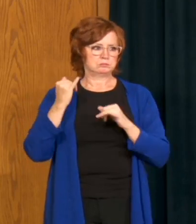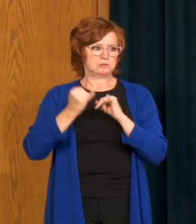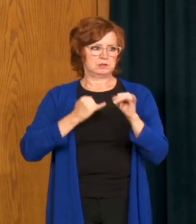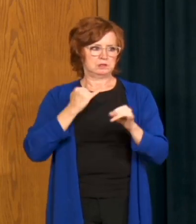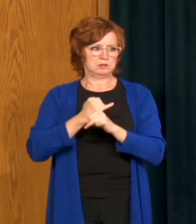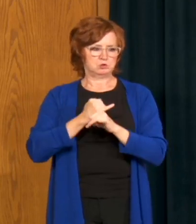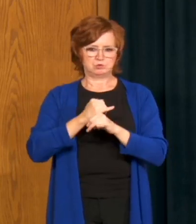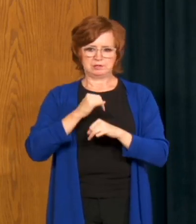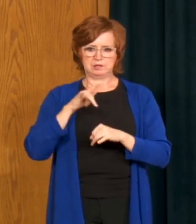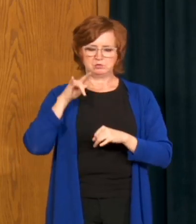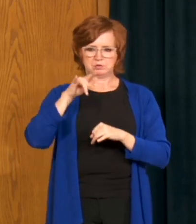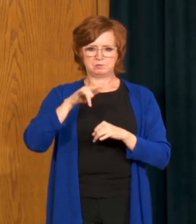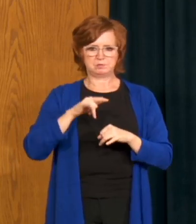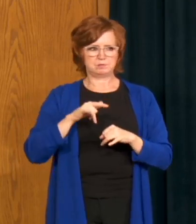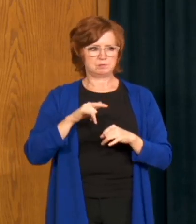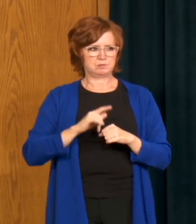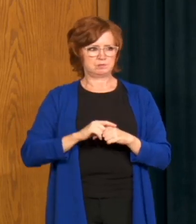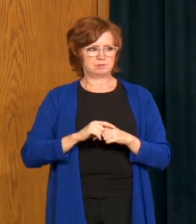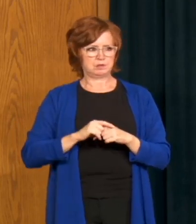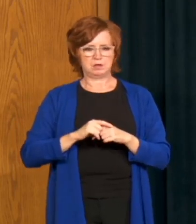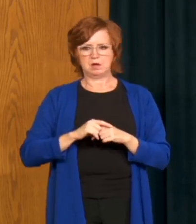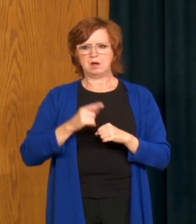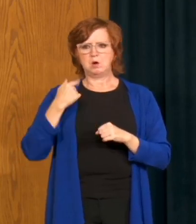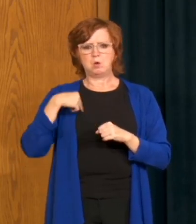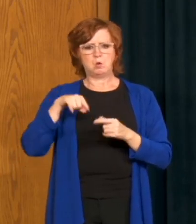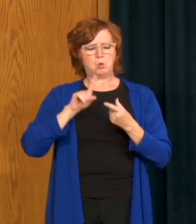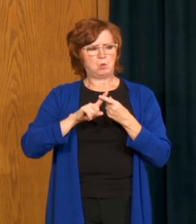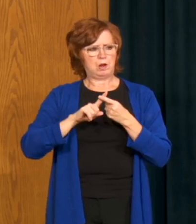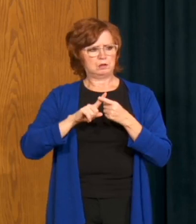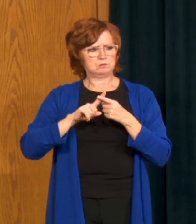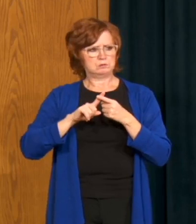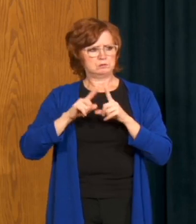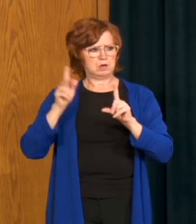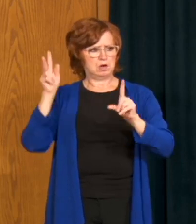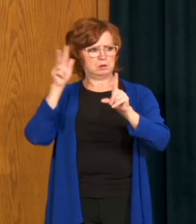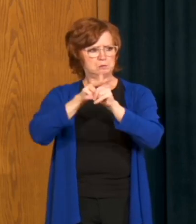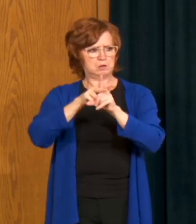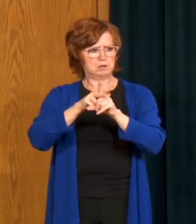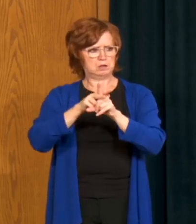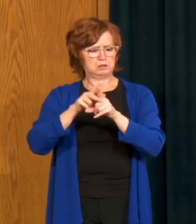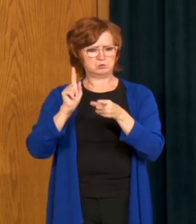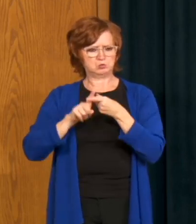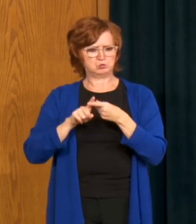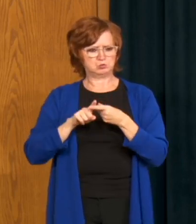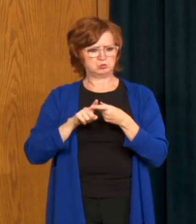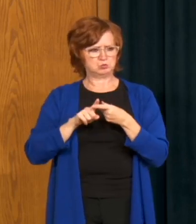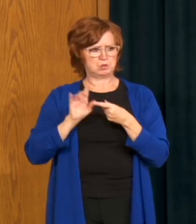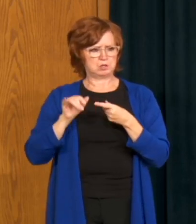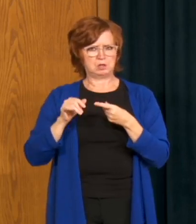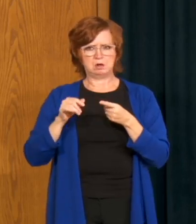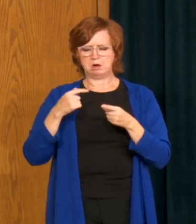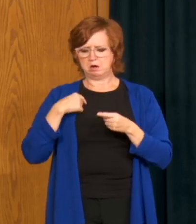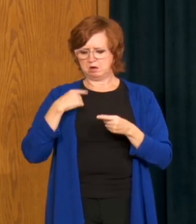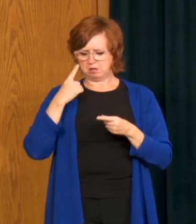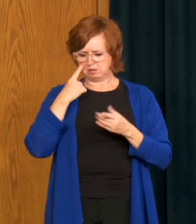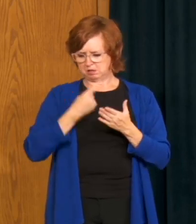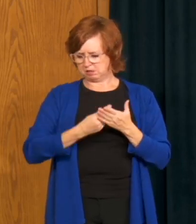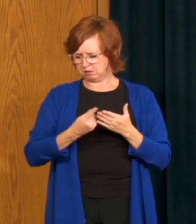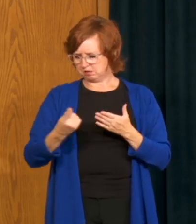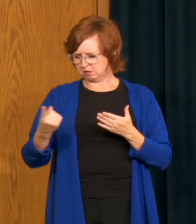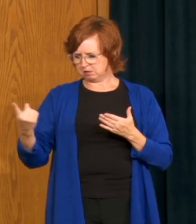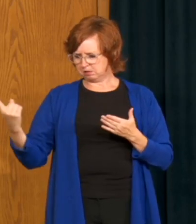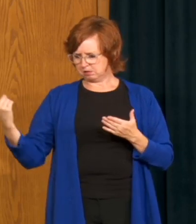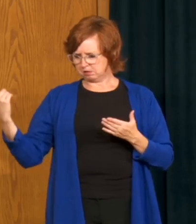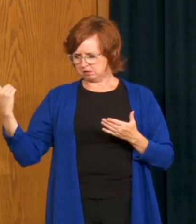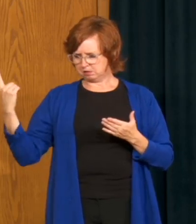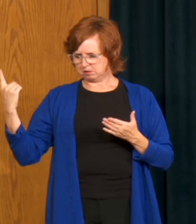direct international flights. I'm sure a little confused. When was the actual bid made by the province? I believe it was submitted, but not by the